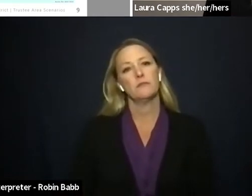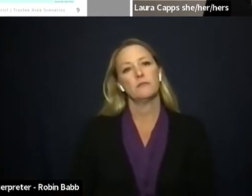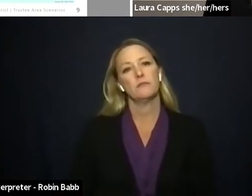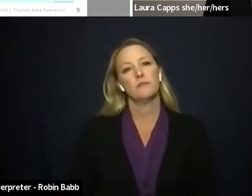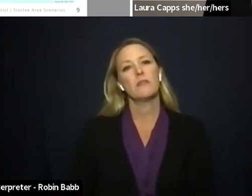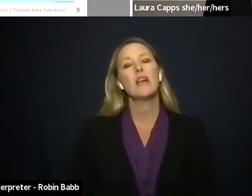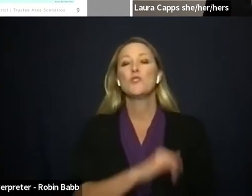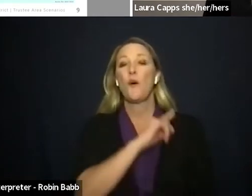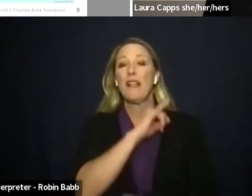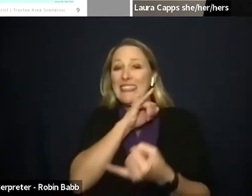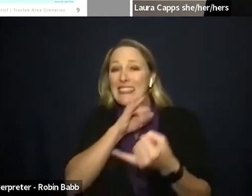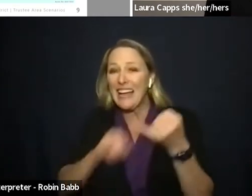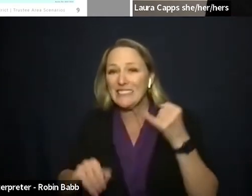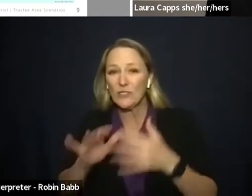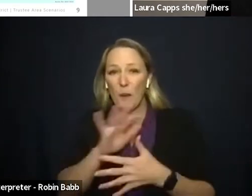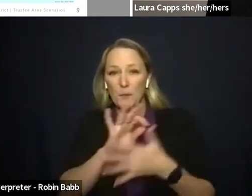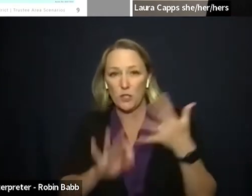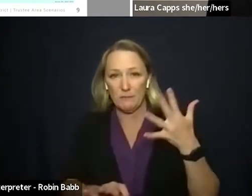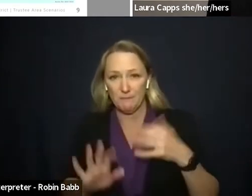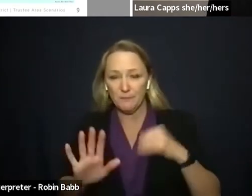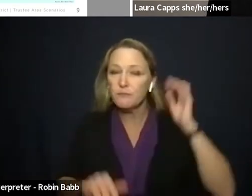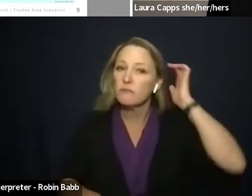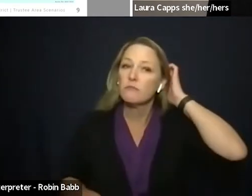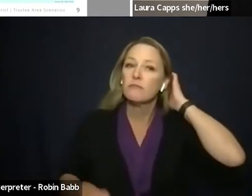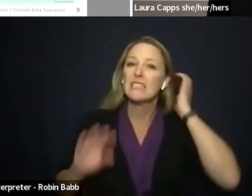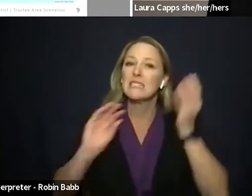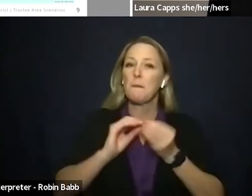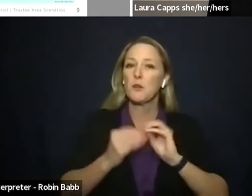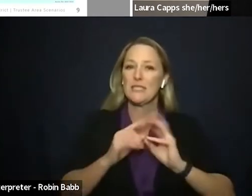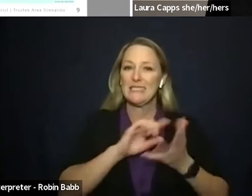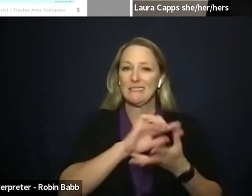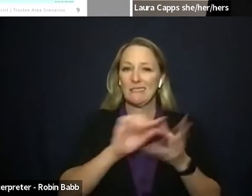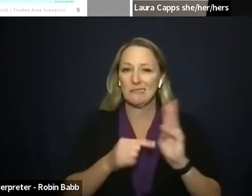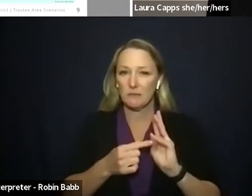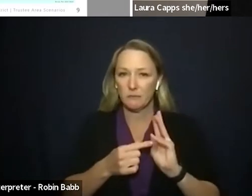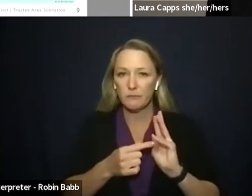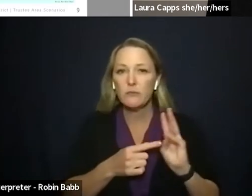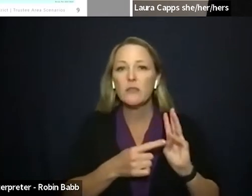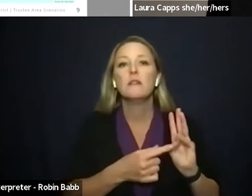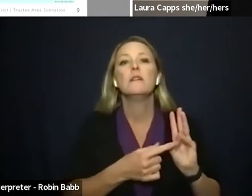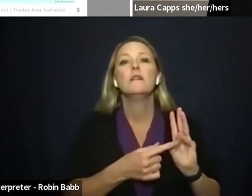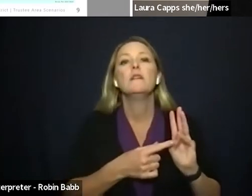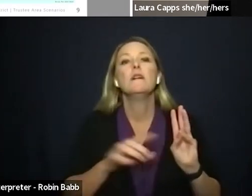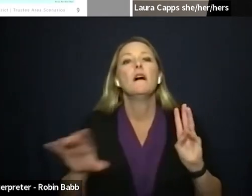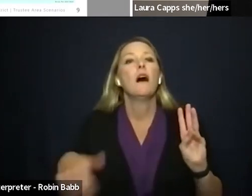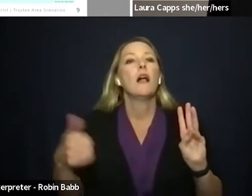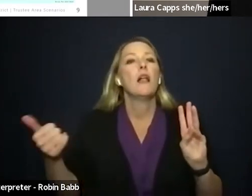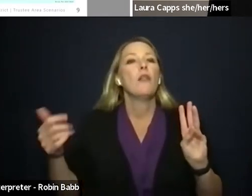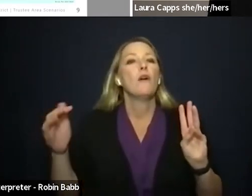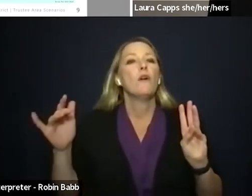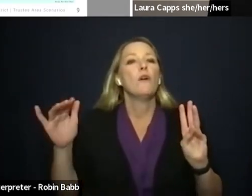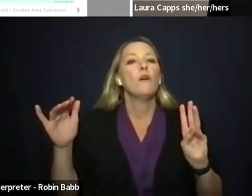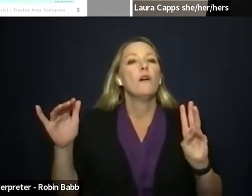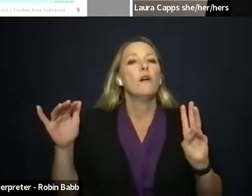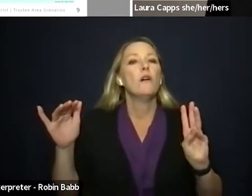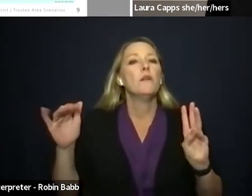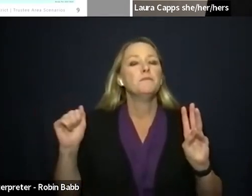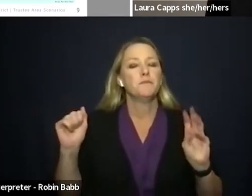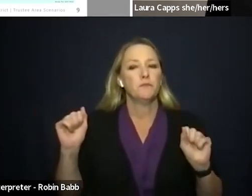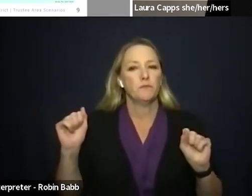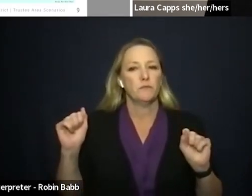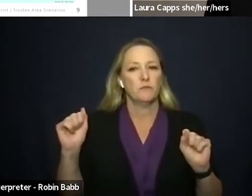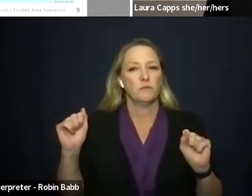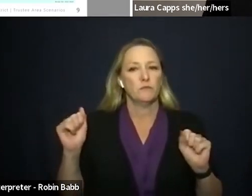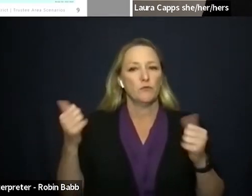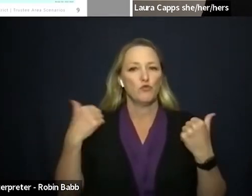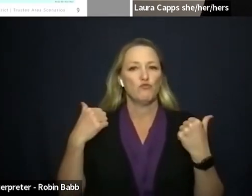so our last scenario here uh was scenario number six which was another run for the